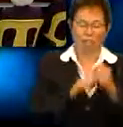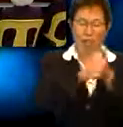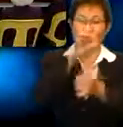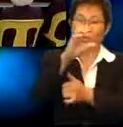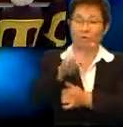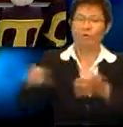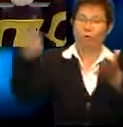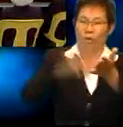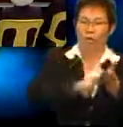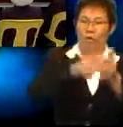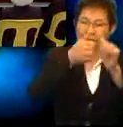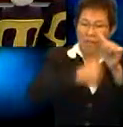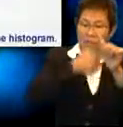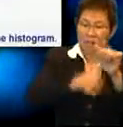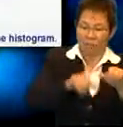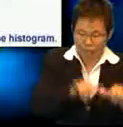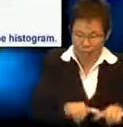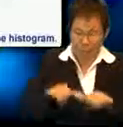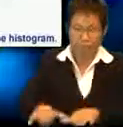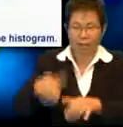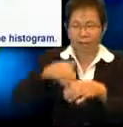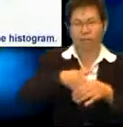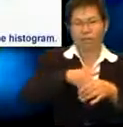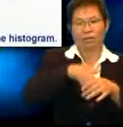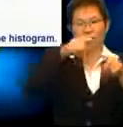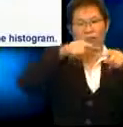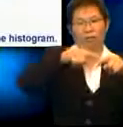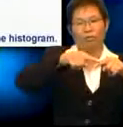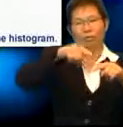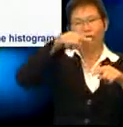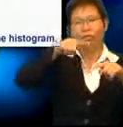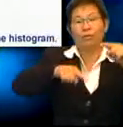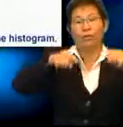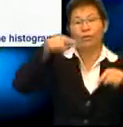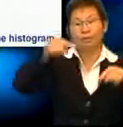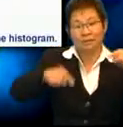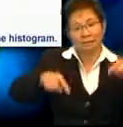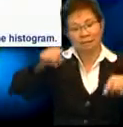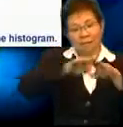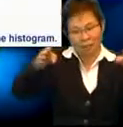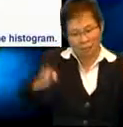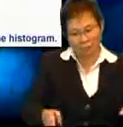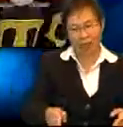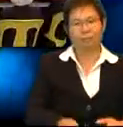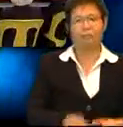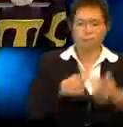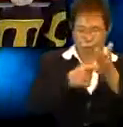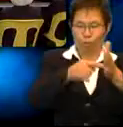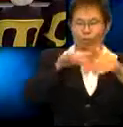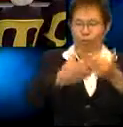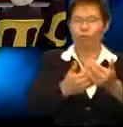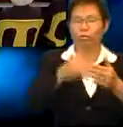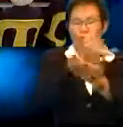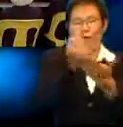good. Record each measurement in a frequency table. I'm going to show you how to draw a frequency